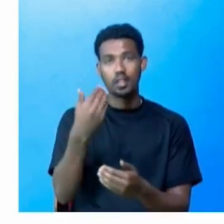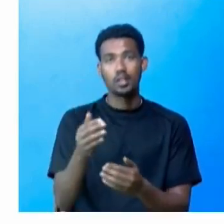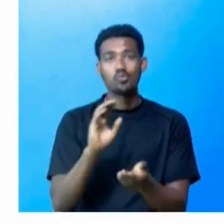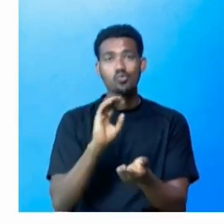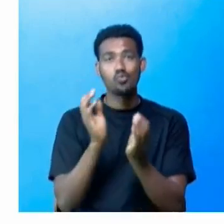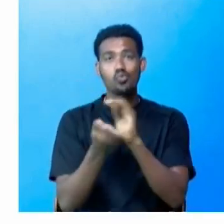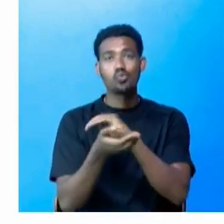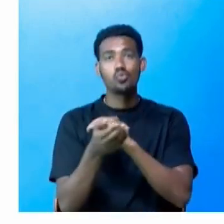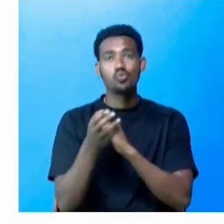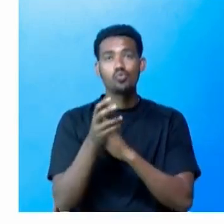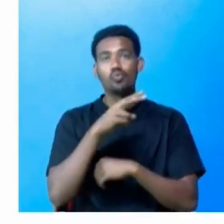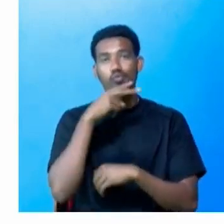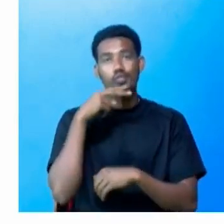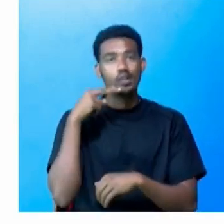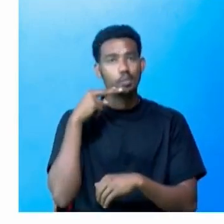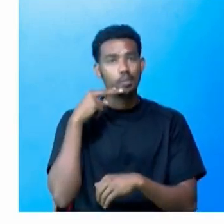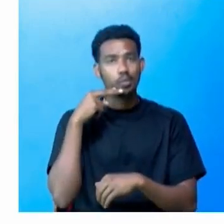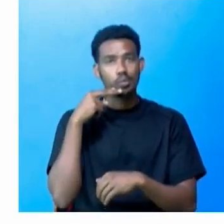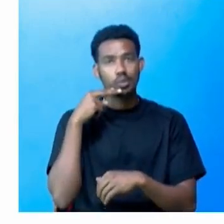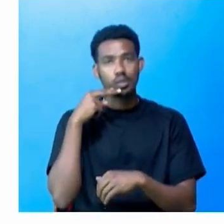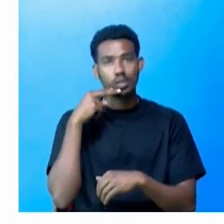not reading.